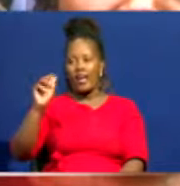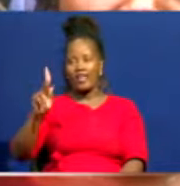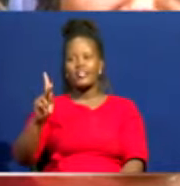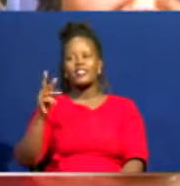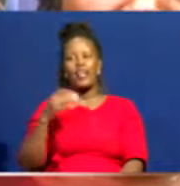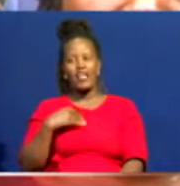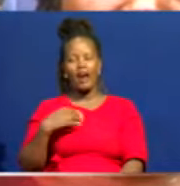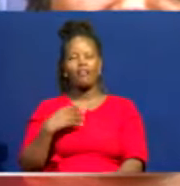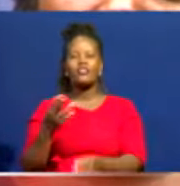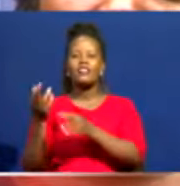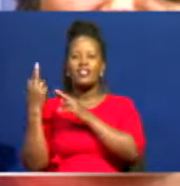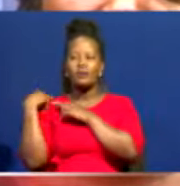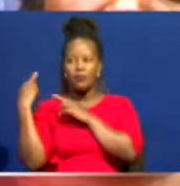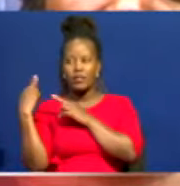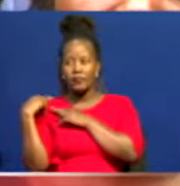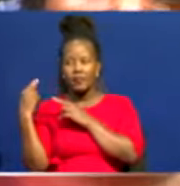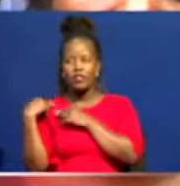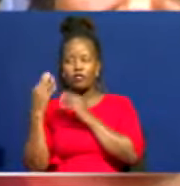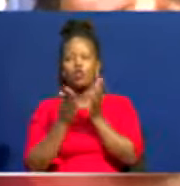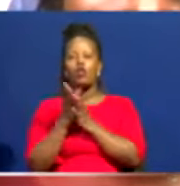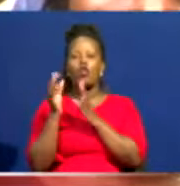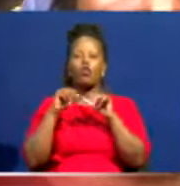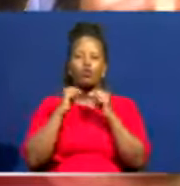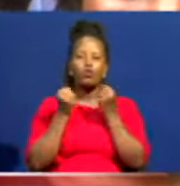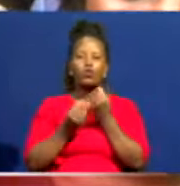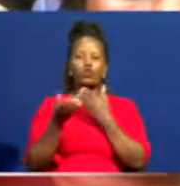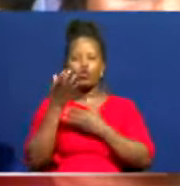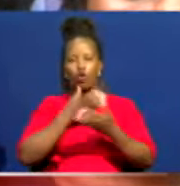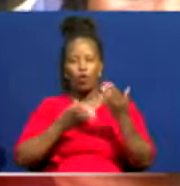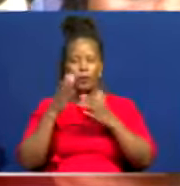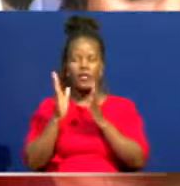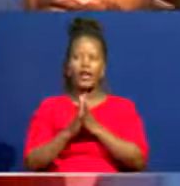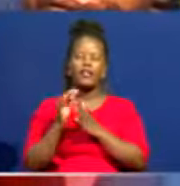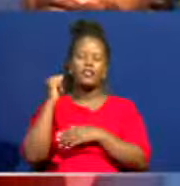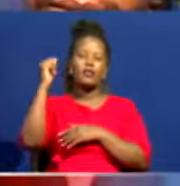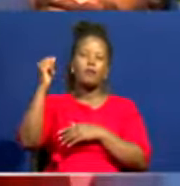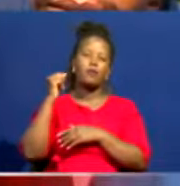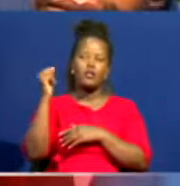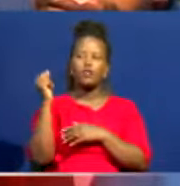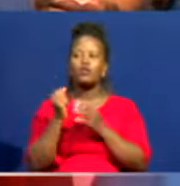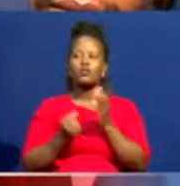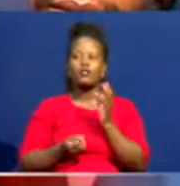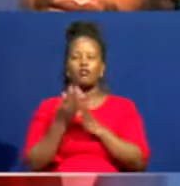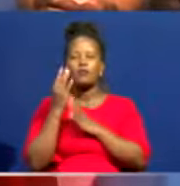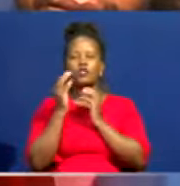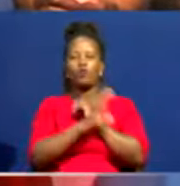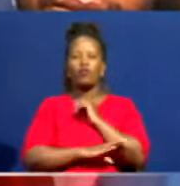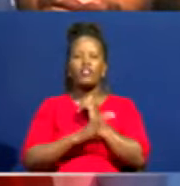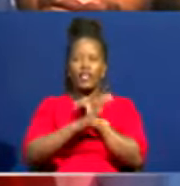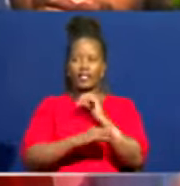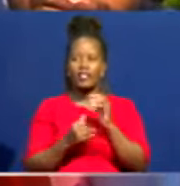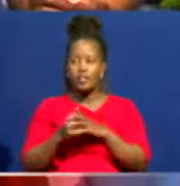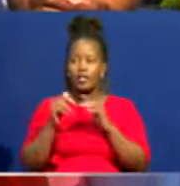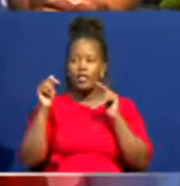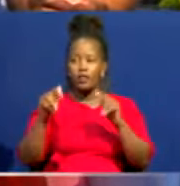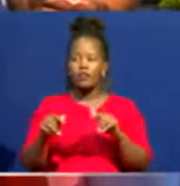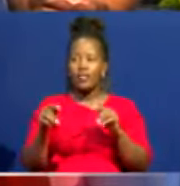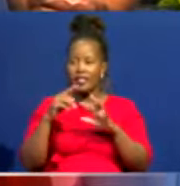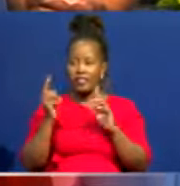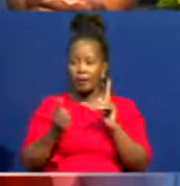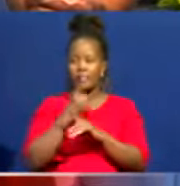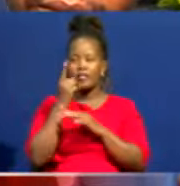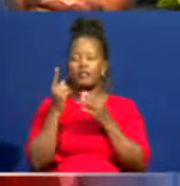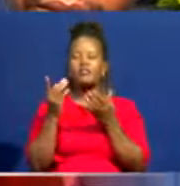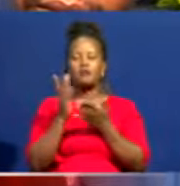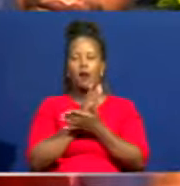central role in the socio-economic and political development of this country. Today is the beginning towards a better and a safer space of